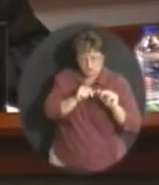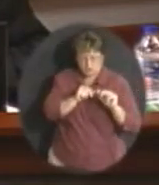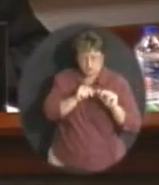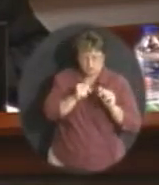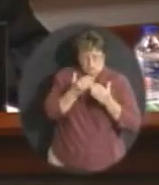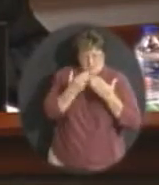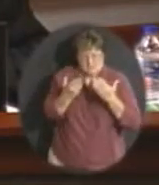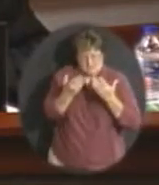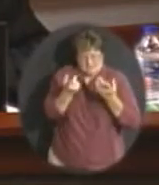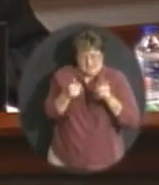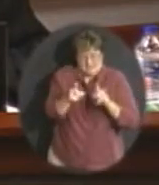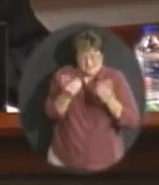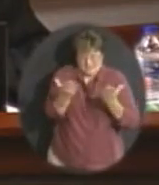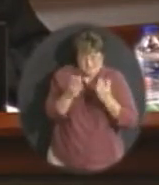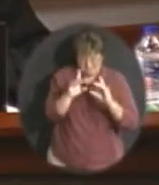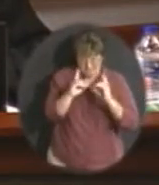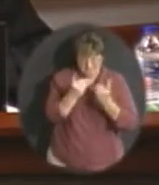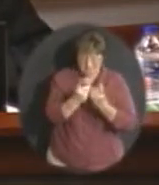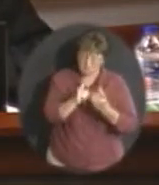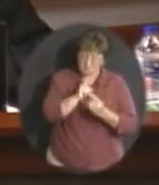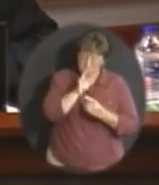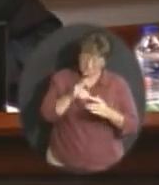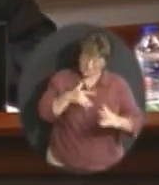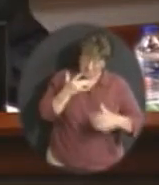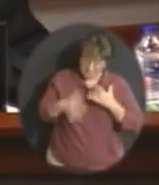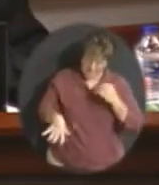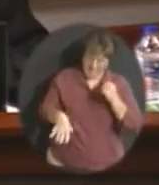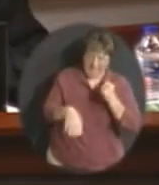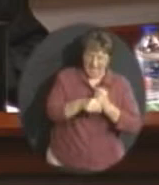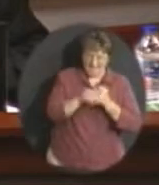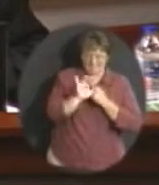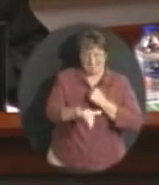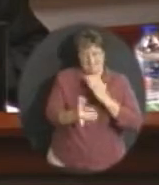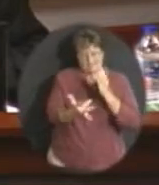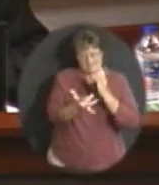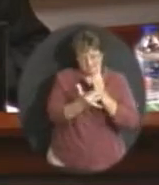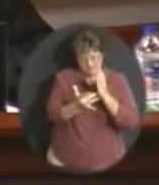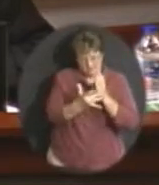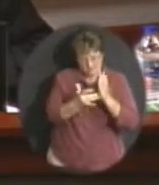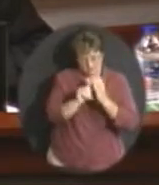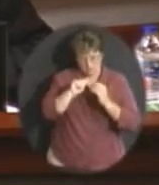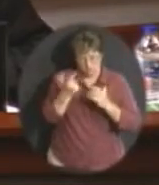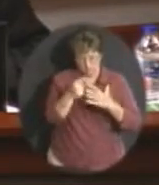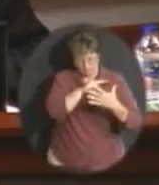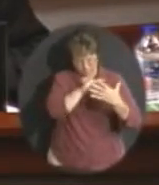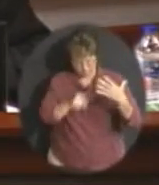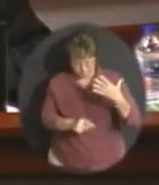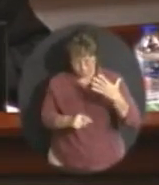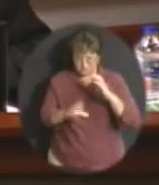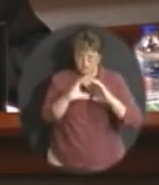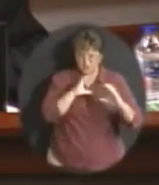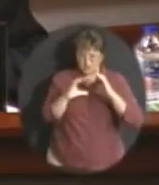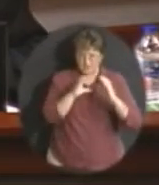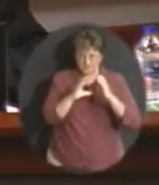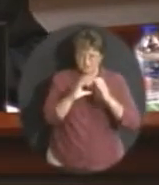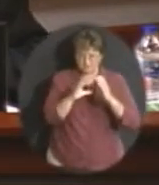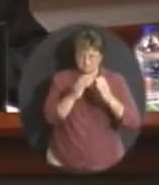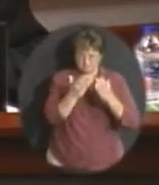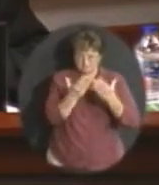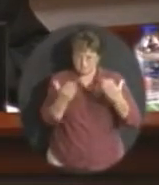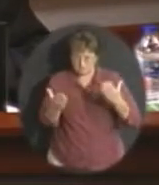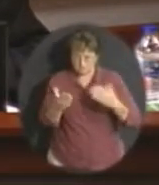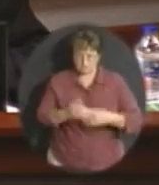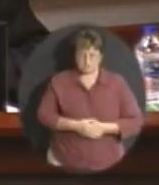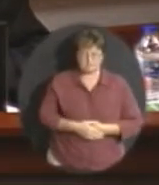going on in the district. So we're excited about adding that to our arsenal of communication. We're also excited making progress, communications